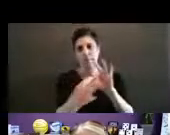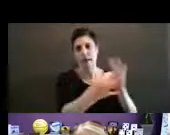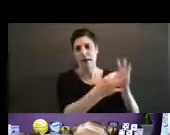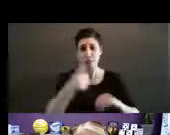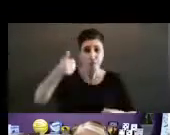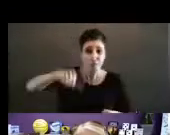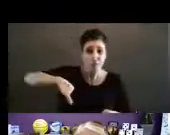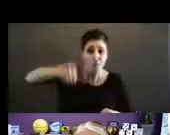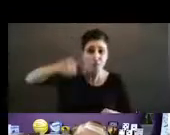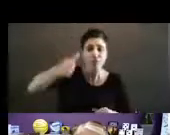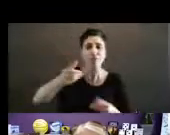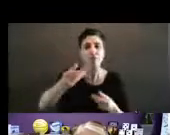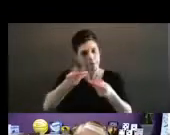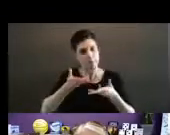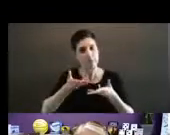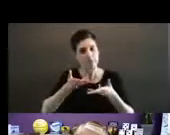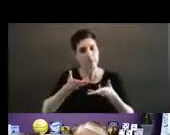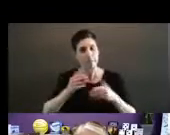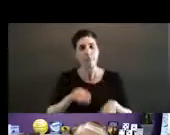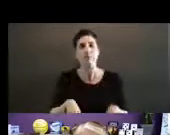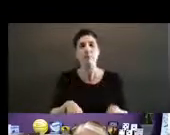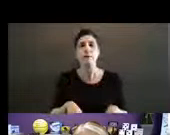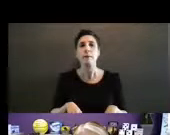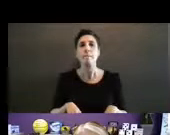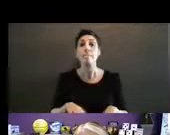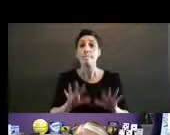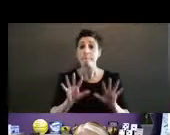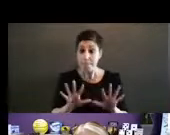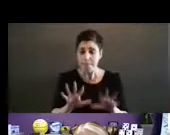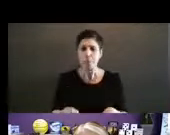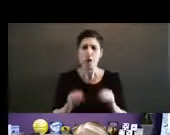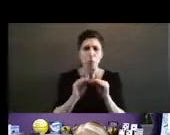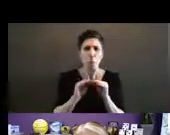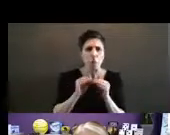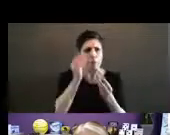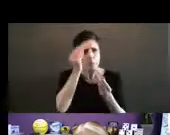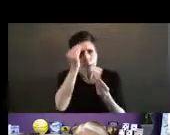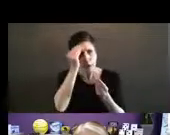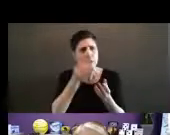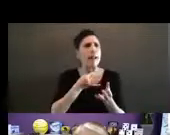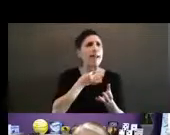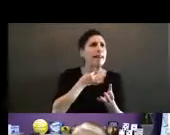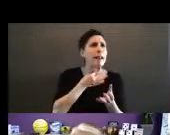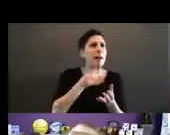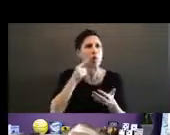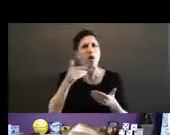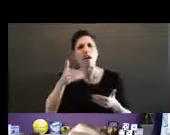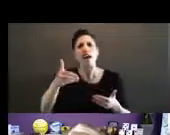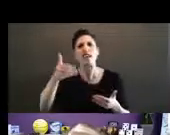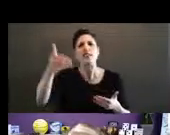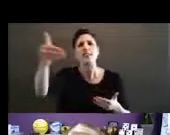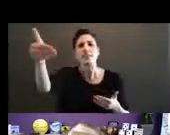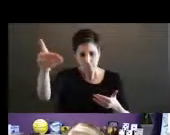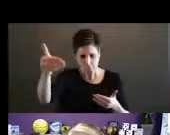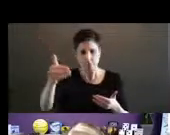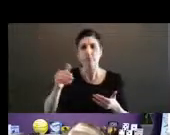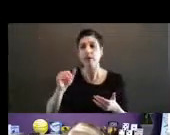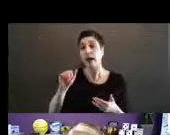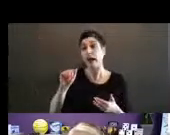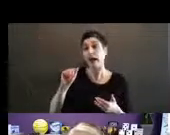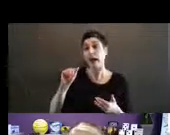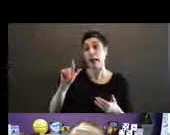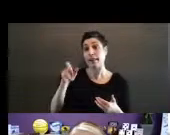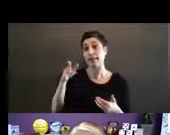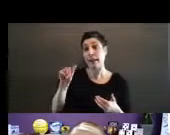session. If you're looking for any other information about virtual showcases, you'll see Alethea's put a